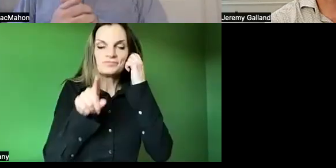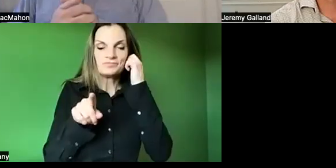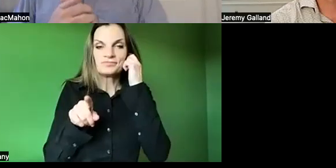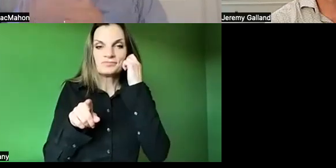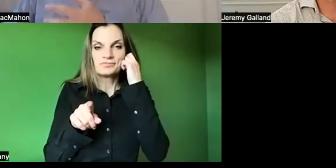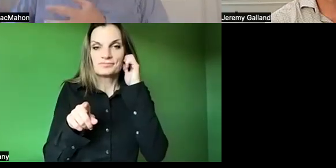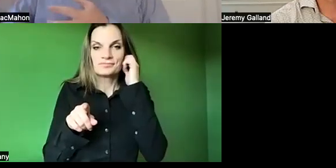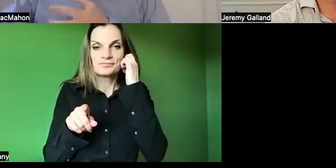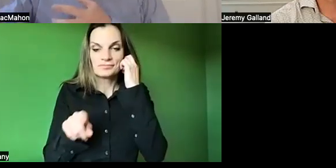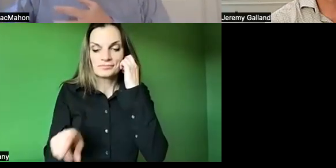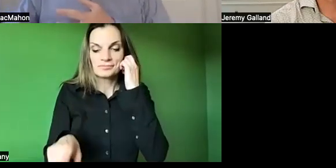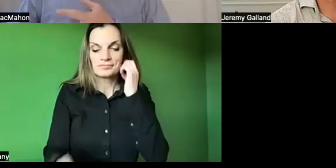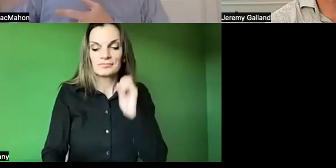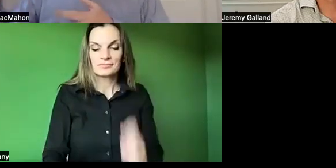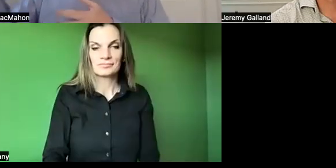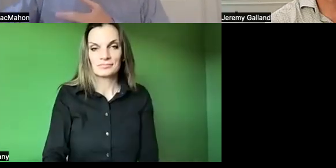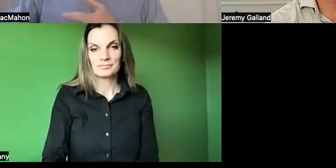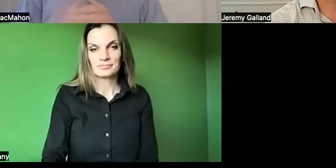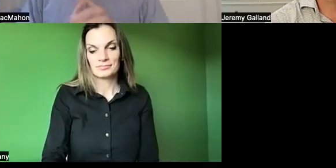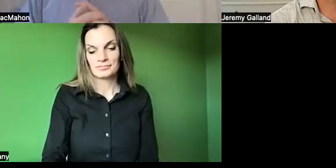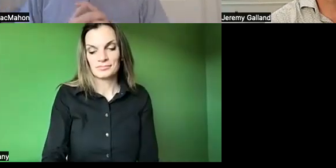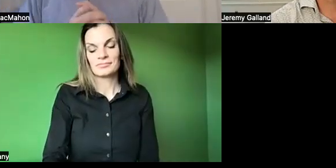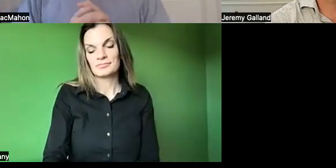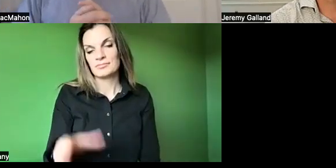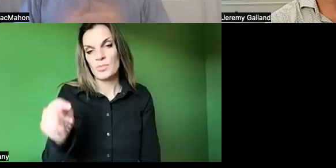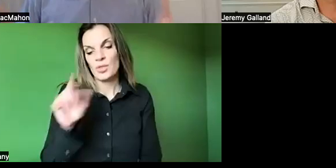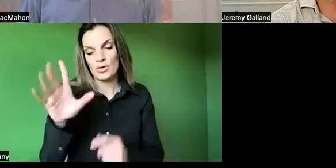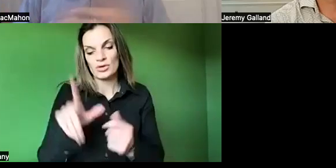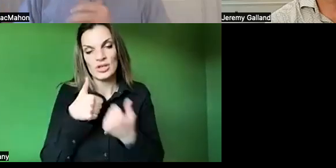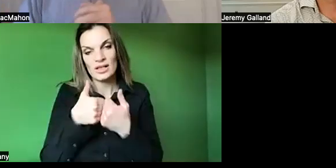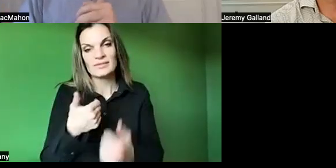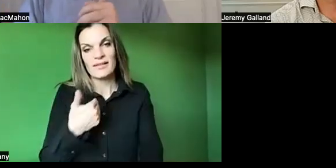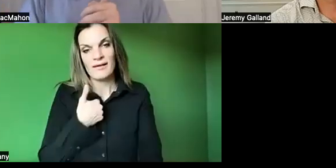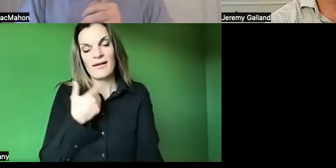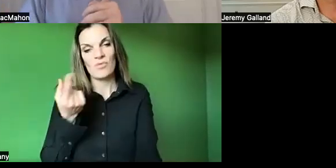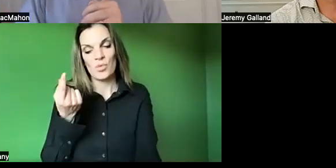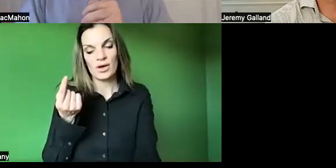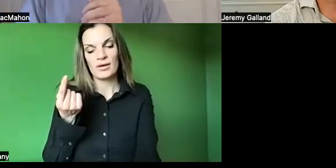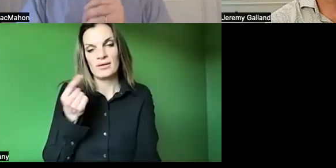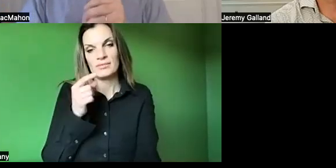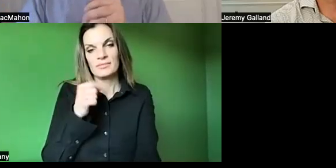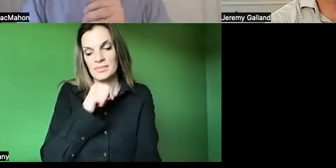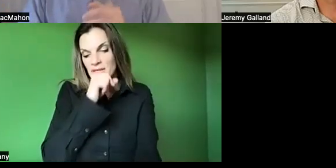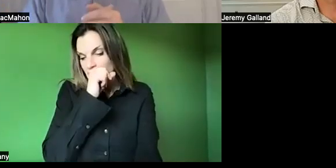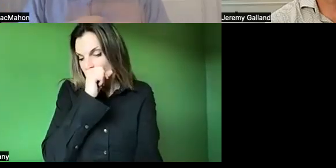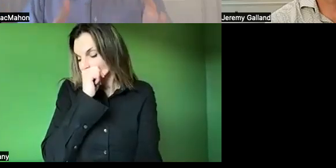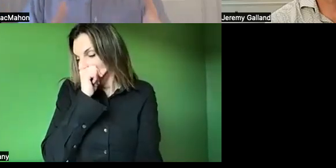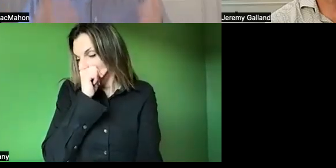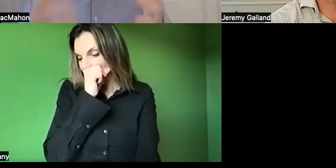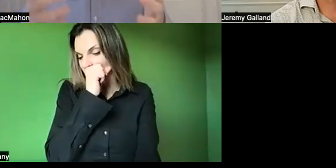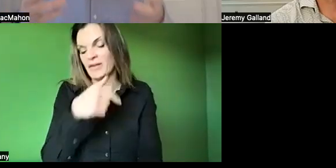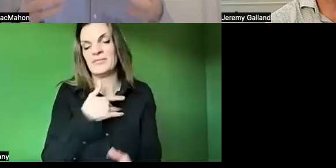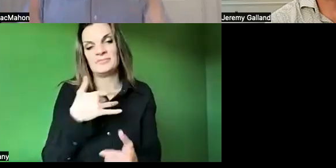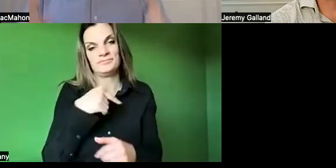listening to what their priorities are, what the challenges are, has really become a part of daily life here. So I would